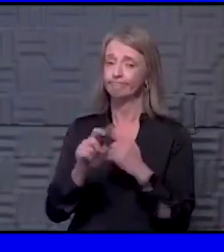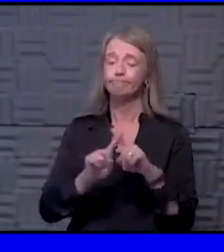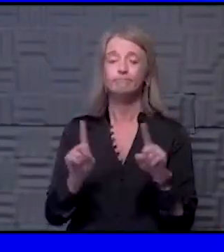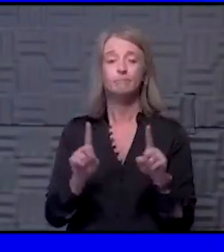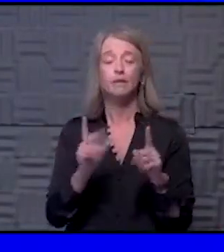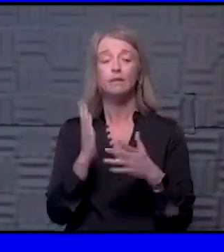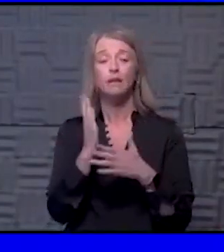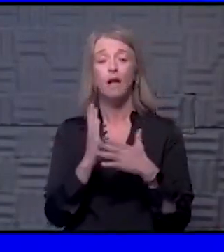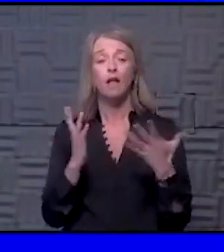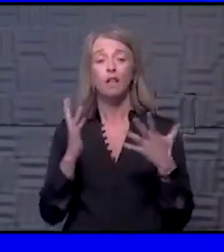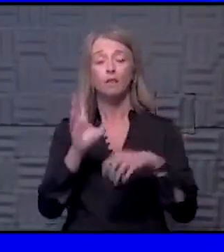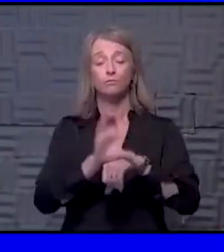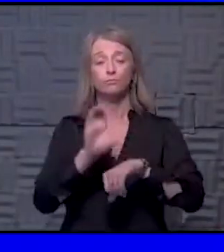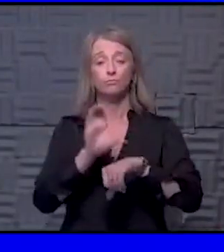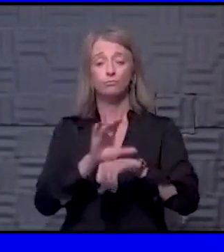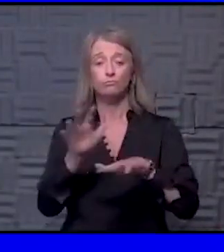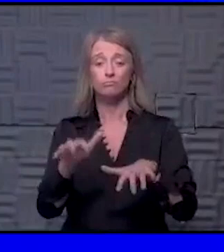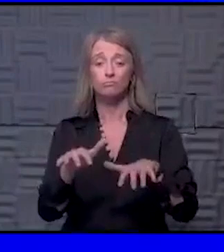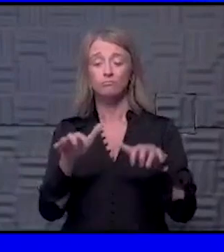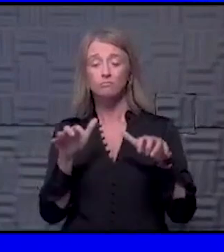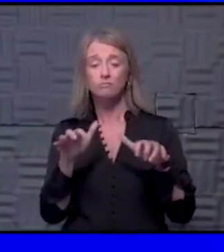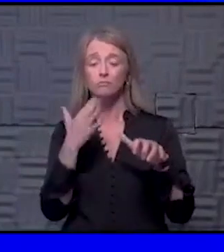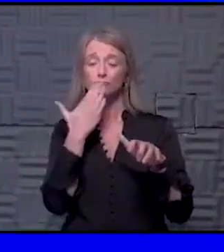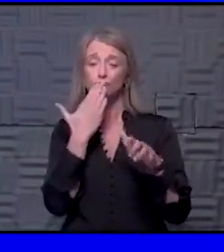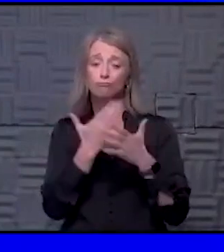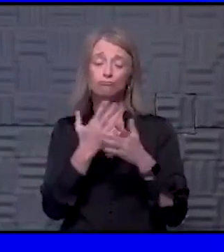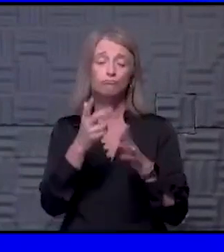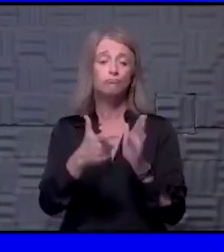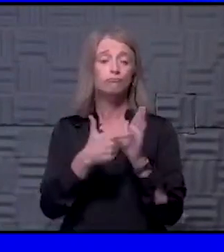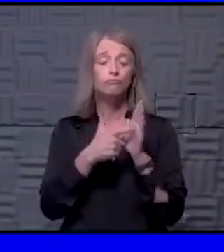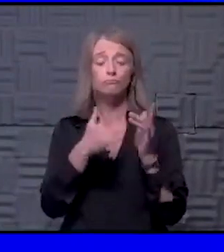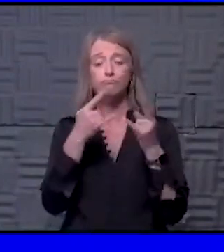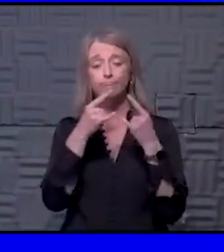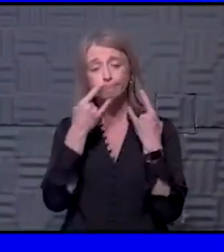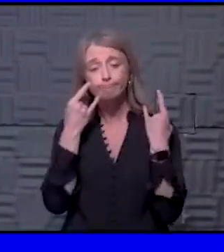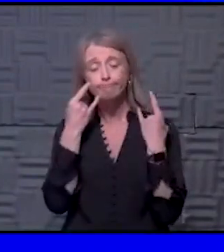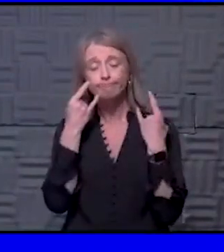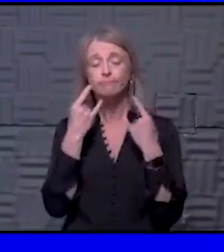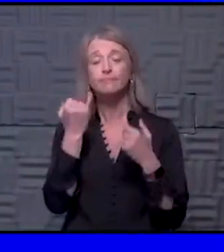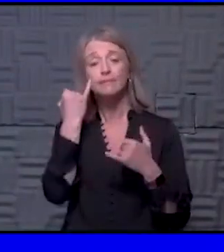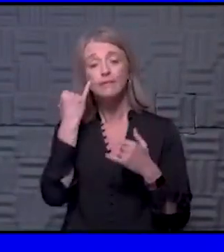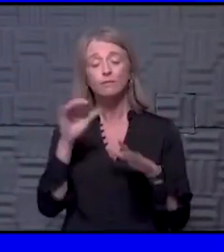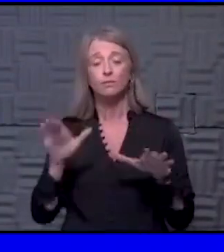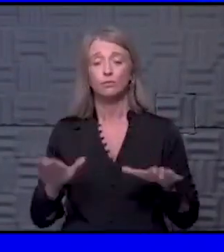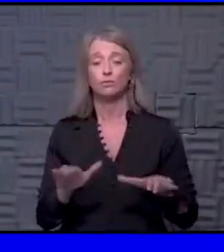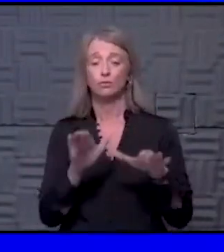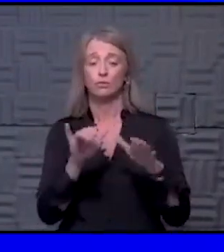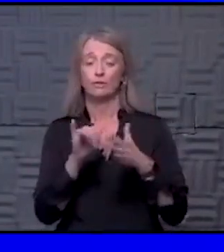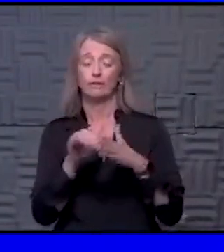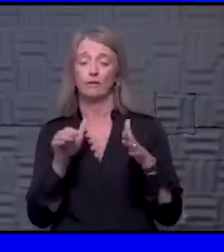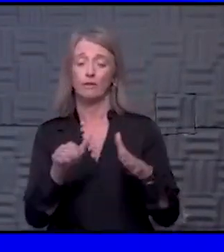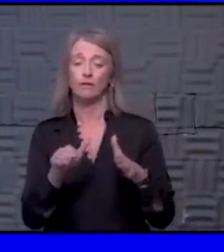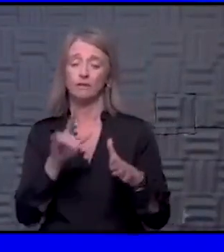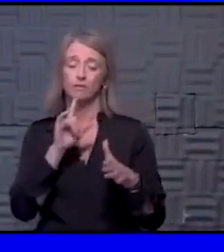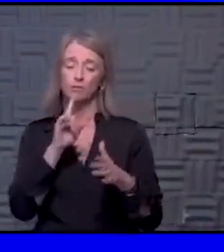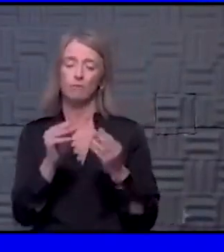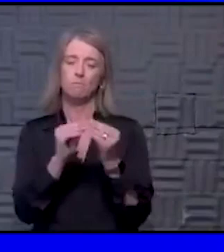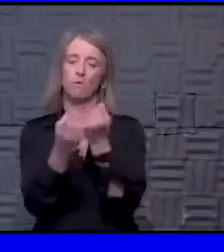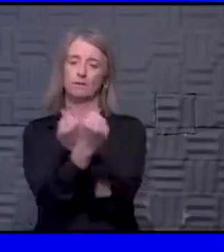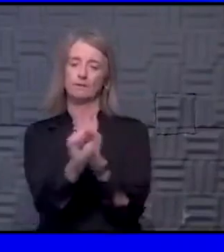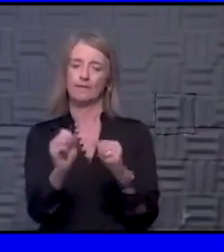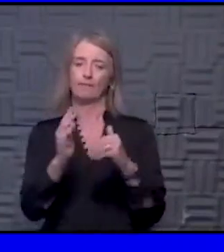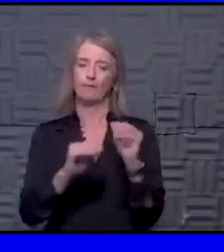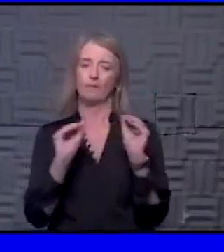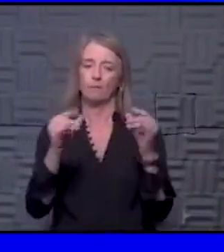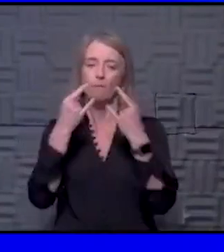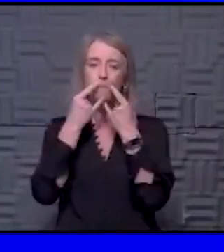know, a lot of churches and congregations are very good about requiring masks, and so if you're doing it in that sense, it's certainly going to be safer than